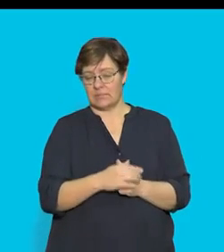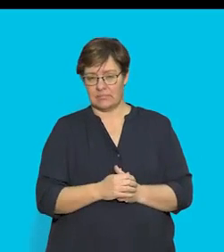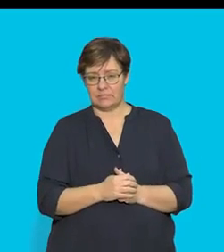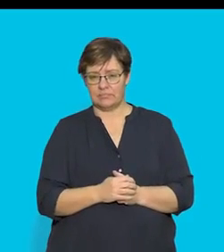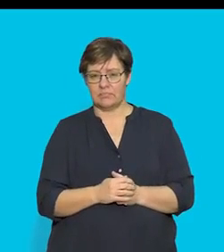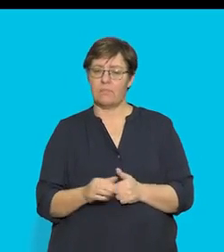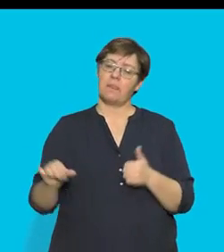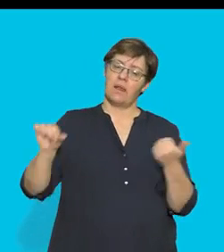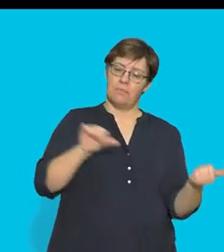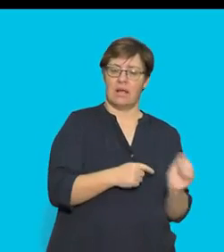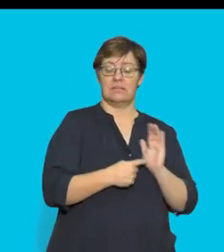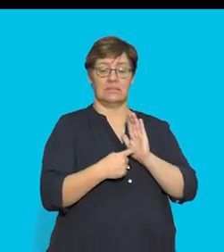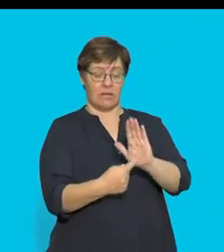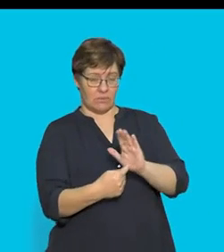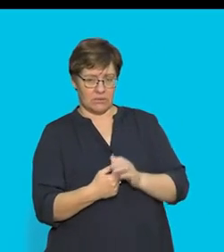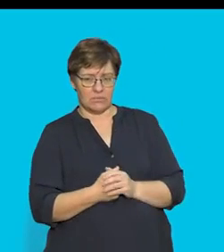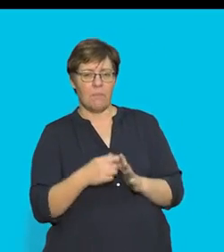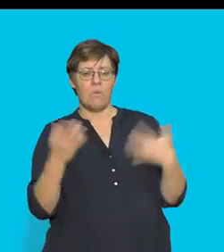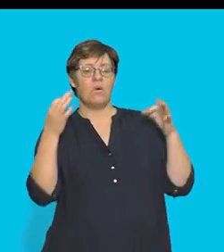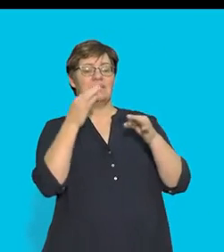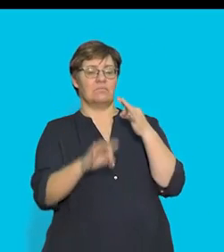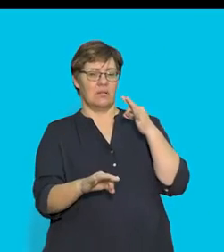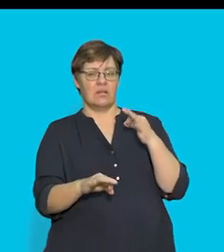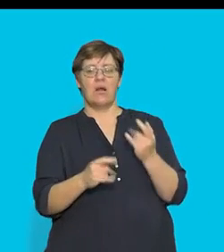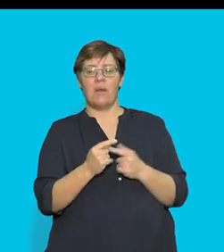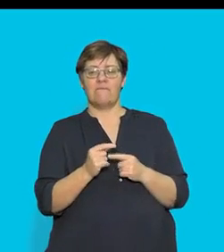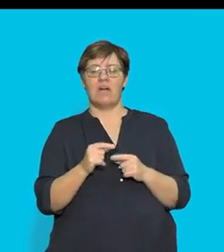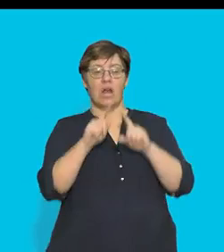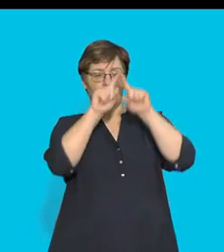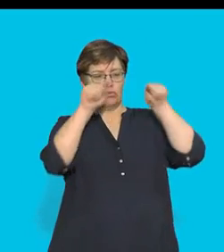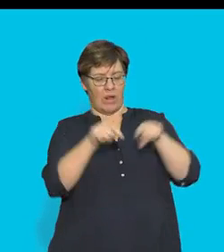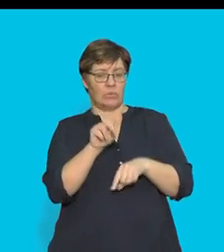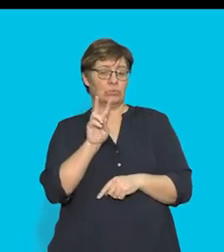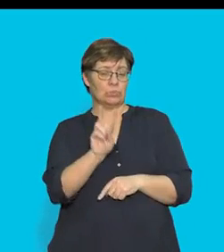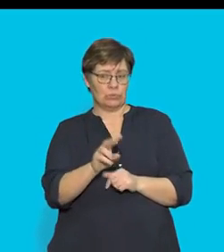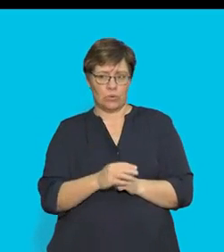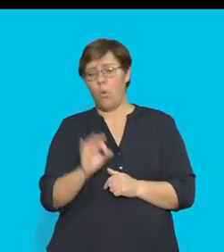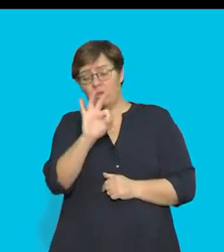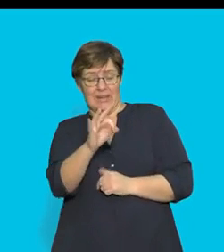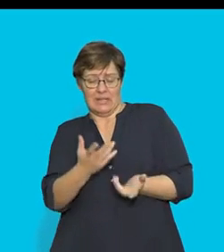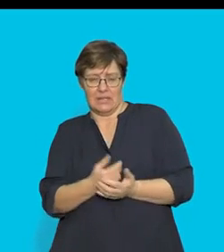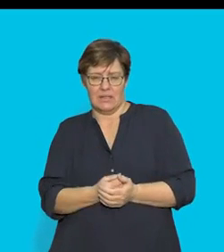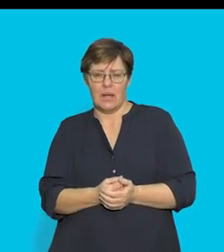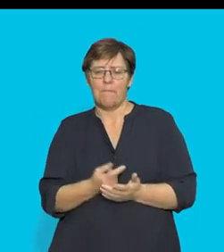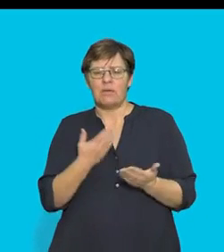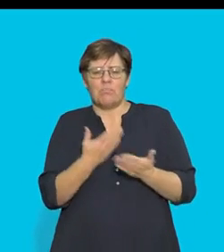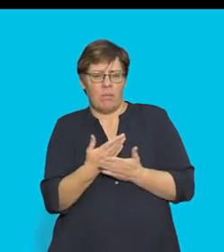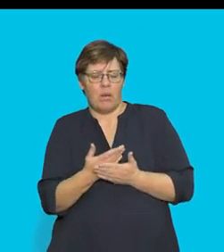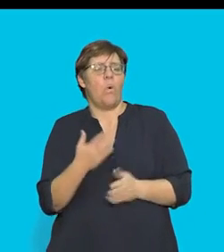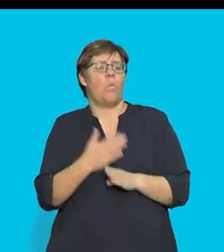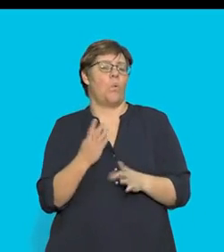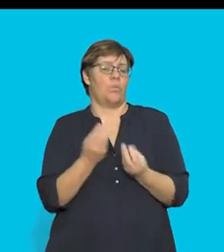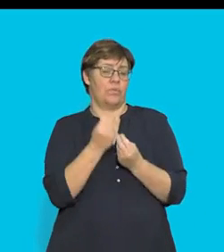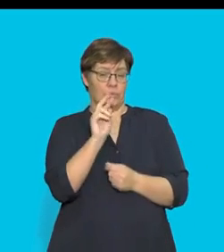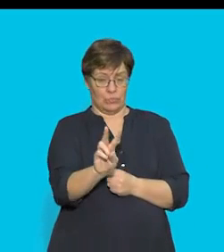to our diagrams. This diagram is a bit simple in terms of there's only two triangles, actually three triangles, but probably two that we're going to work with. So we